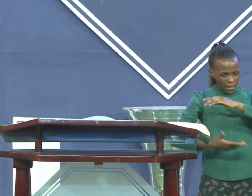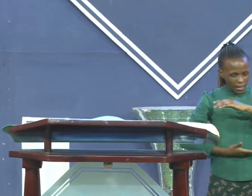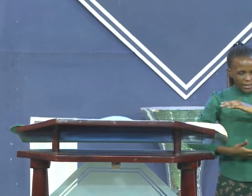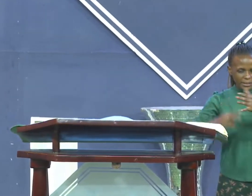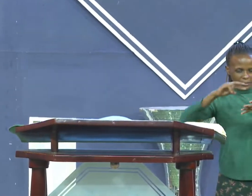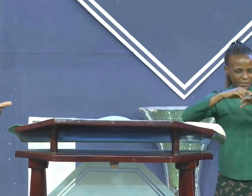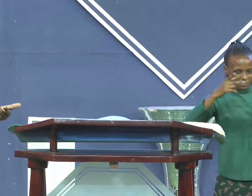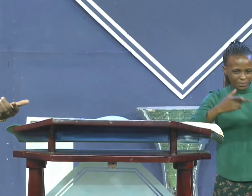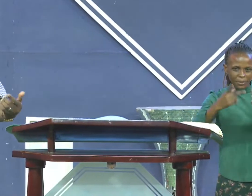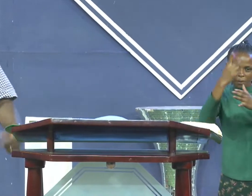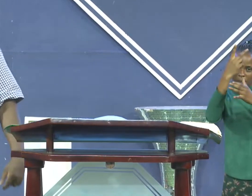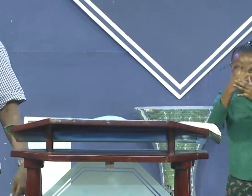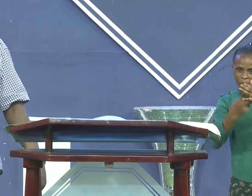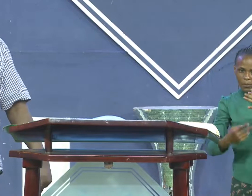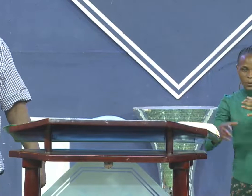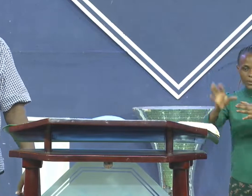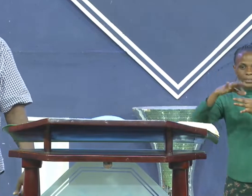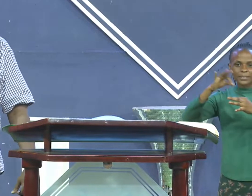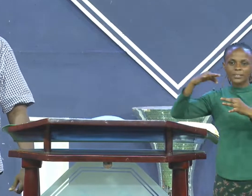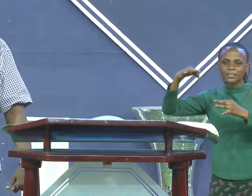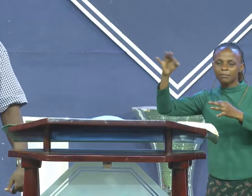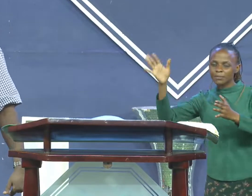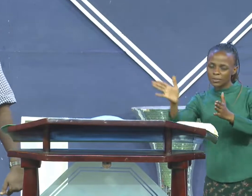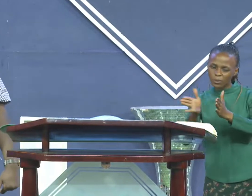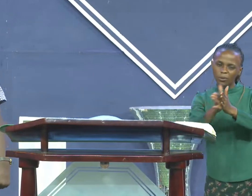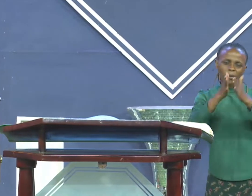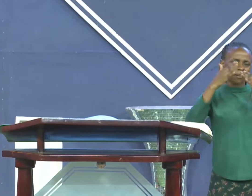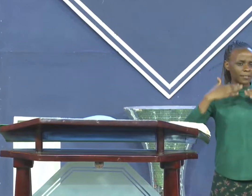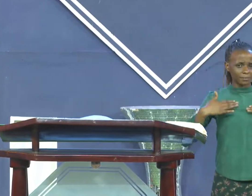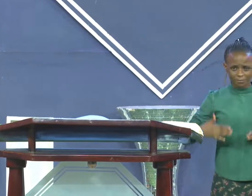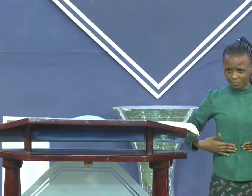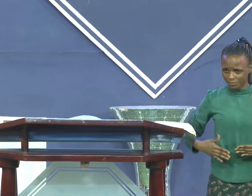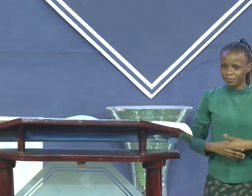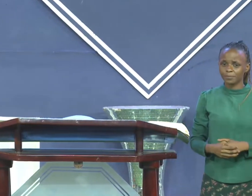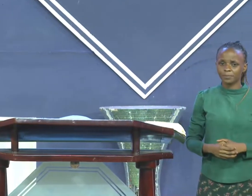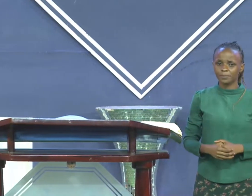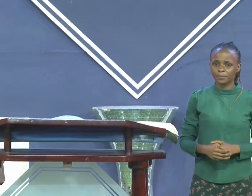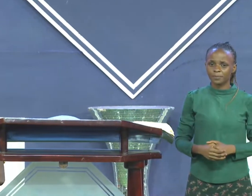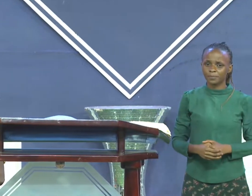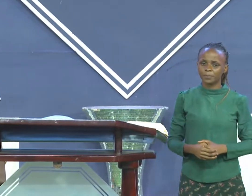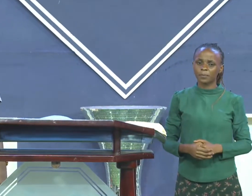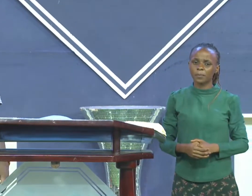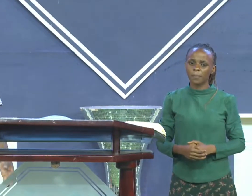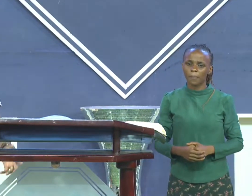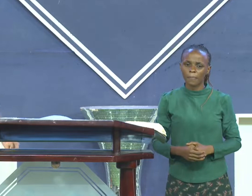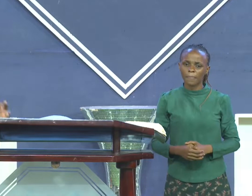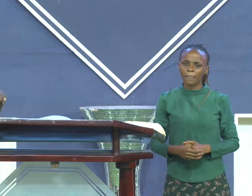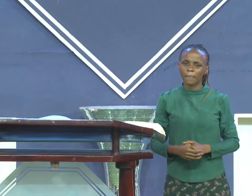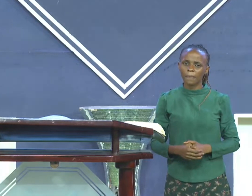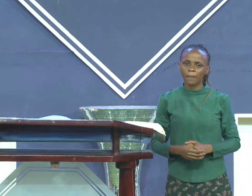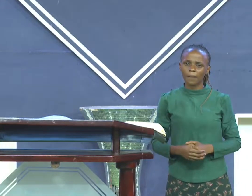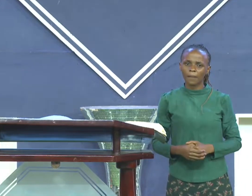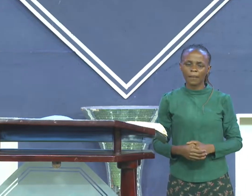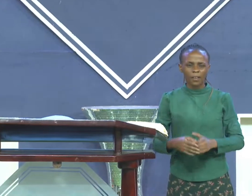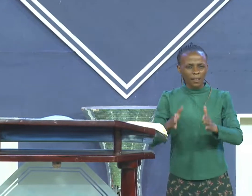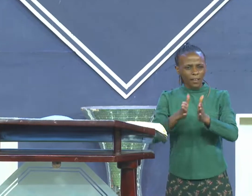spiritual and physical. Bwe njogera ku kwolesebwa kirina amakulu mu mwoyo ne mu mubiri. And that can be at